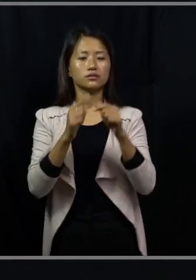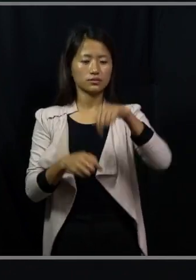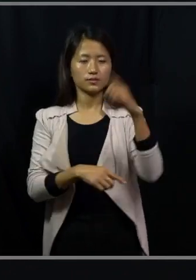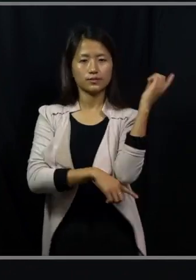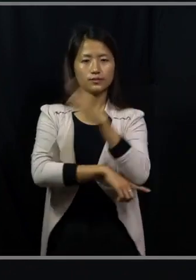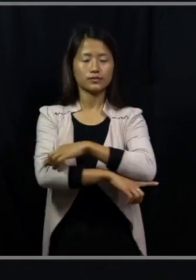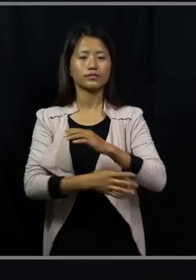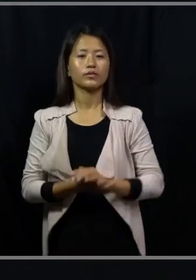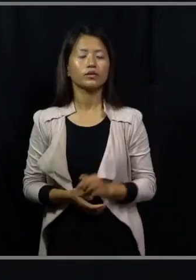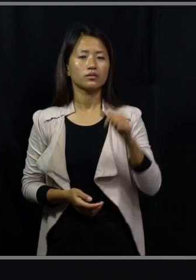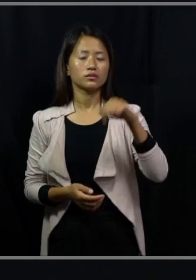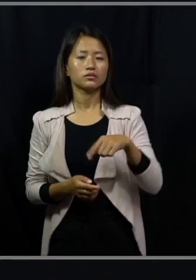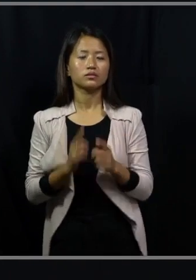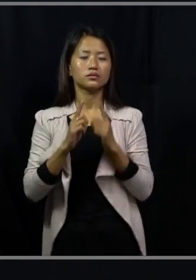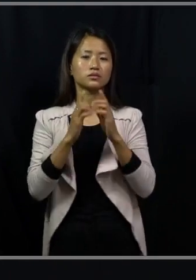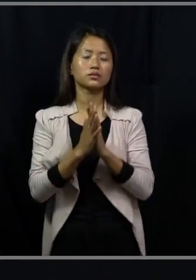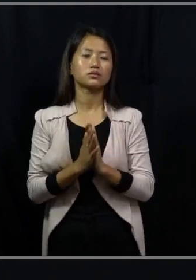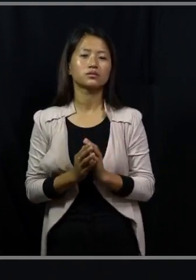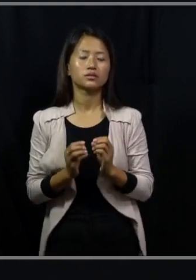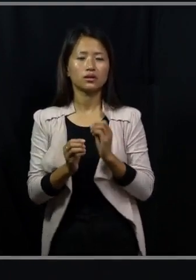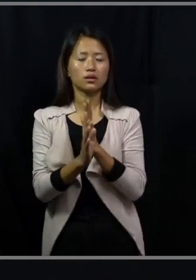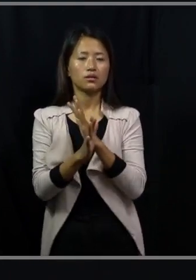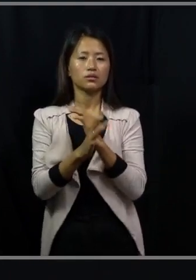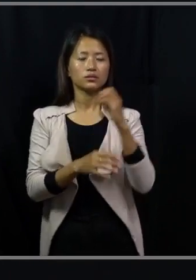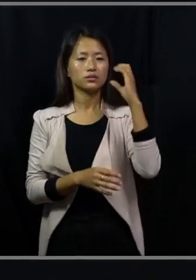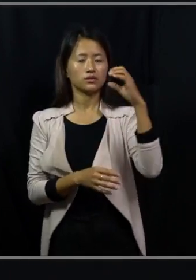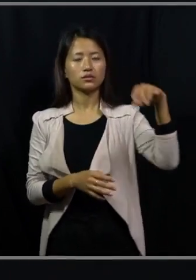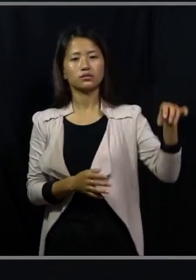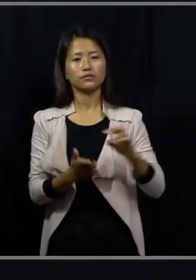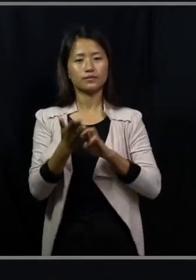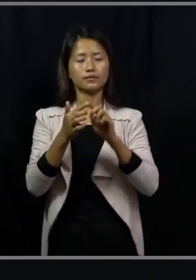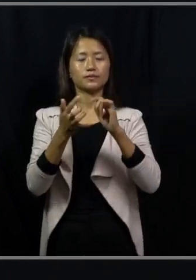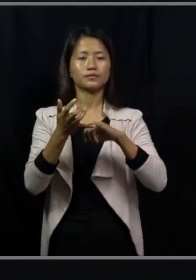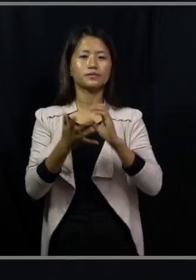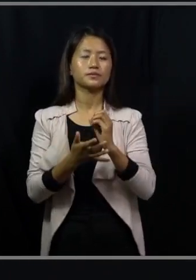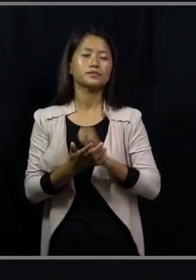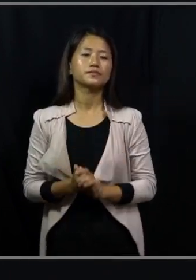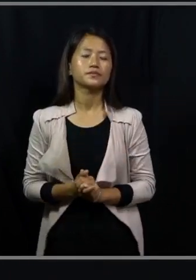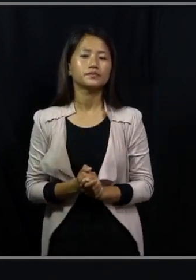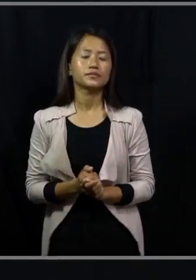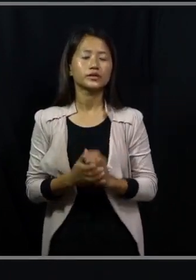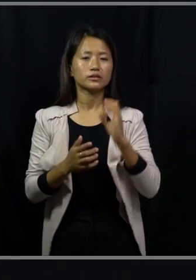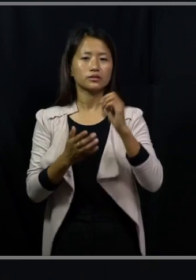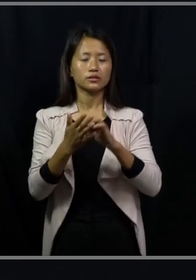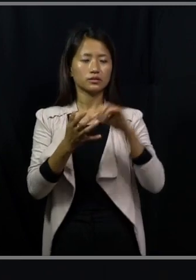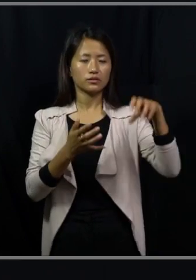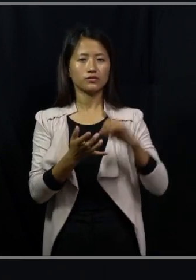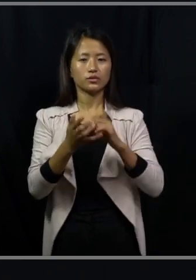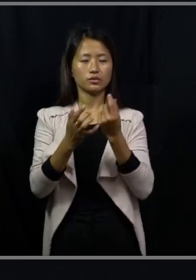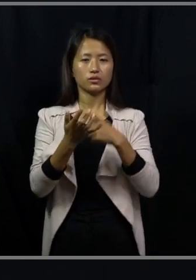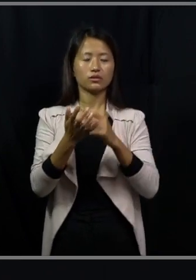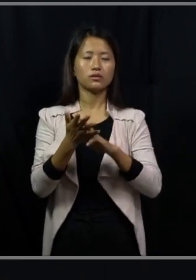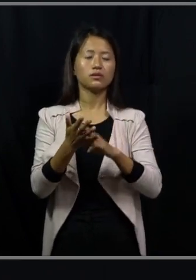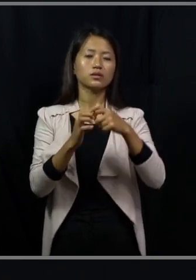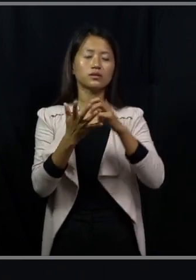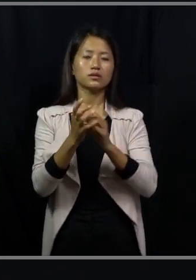discussed today. So today we have discussed about the early cities of Mesopotamia, that is the city of Ur, Uruk,